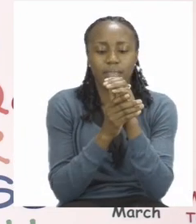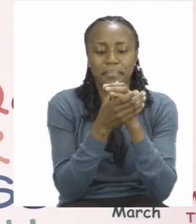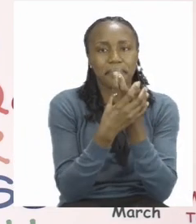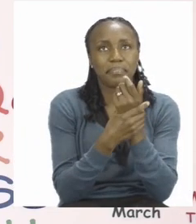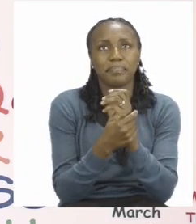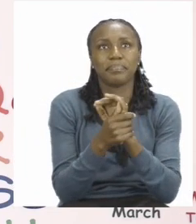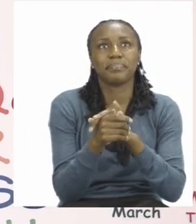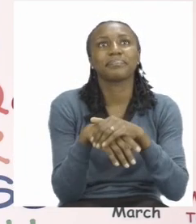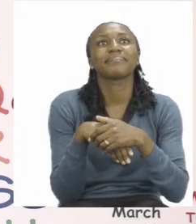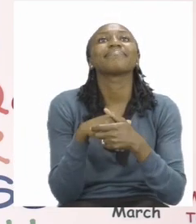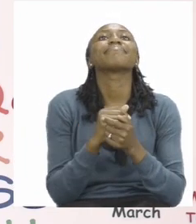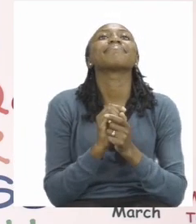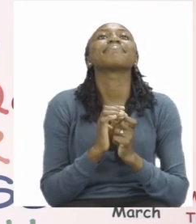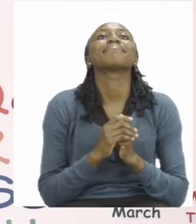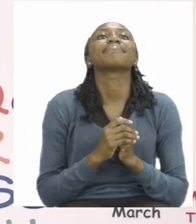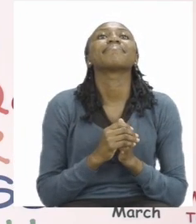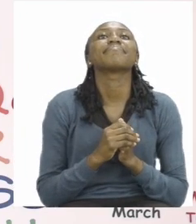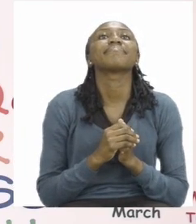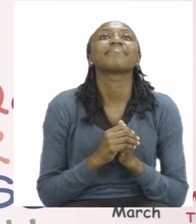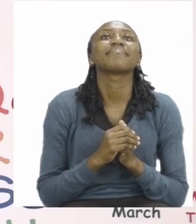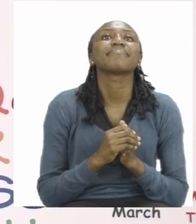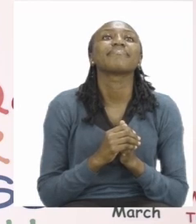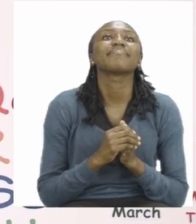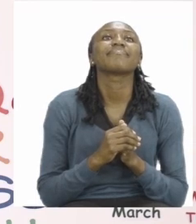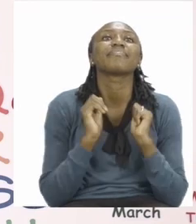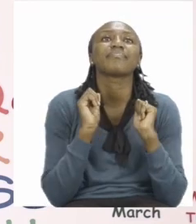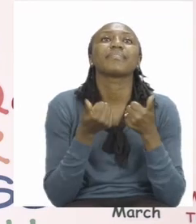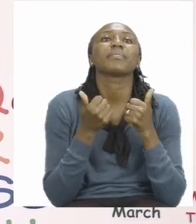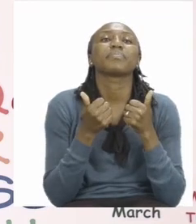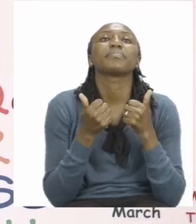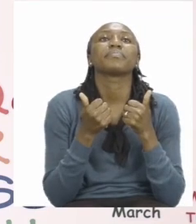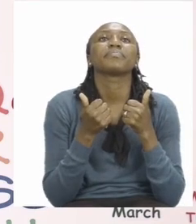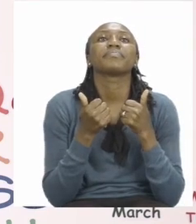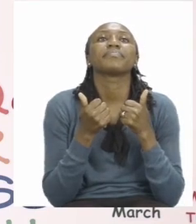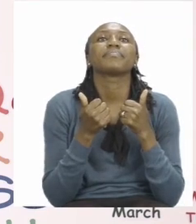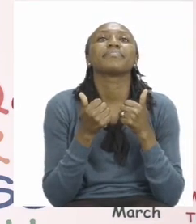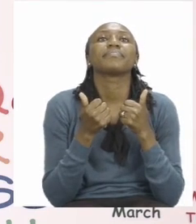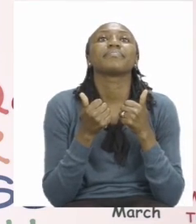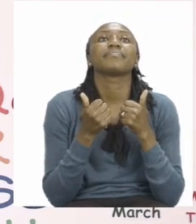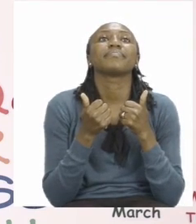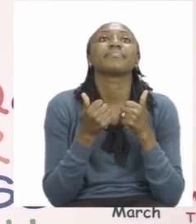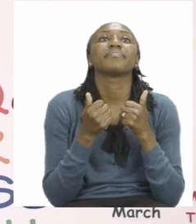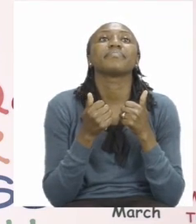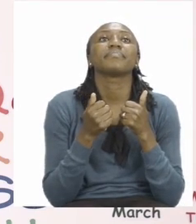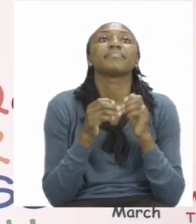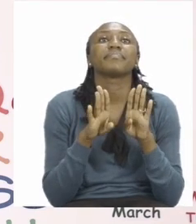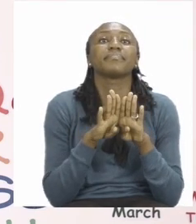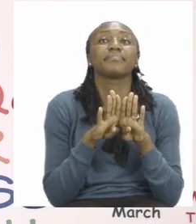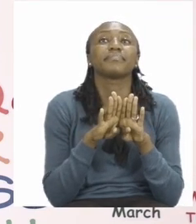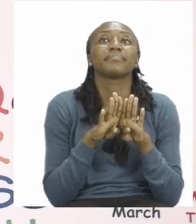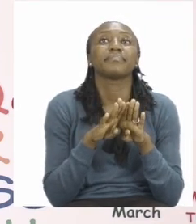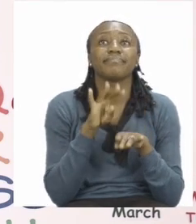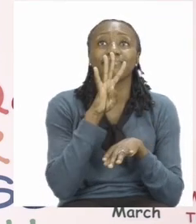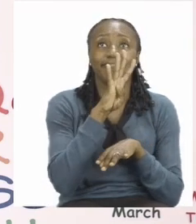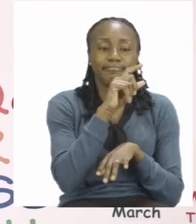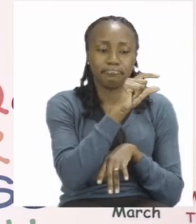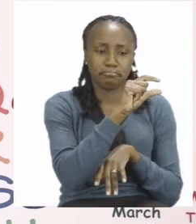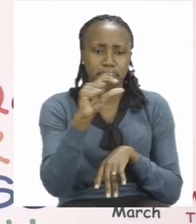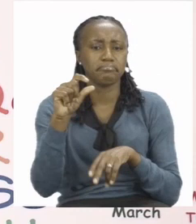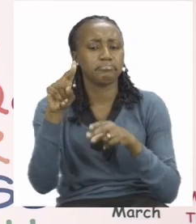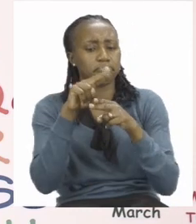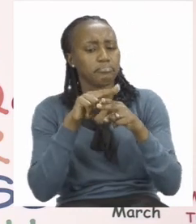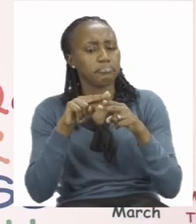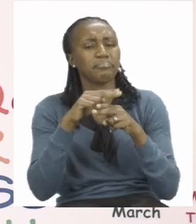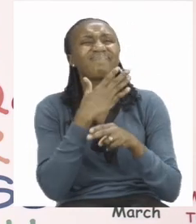washing hands. Well done. Then they want you to make 4 sentences about how you use water